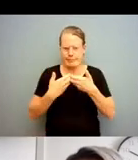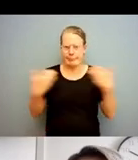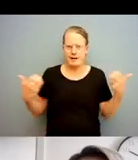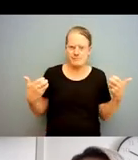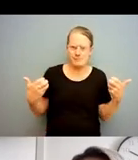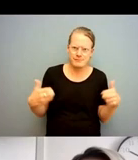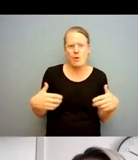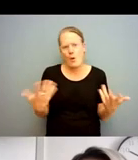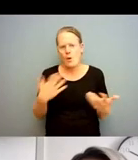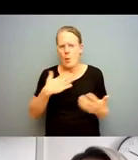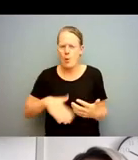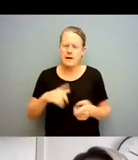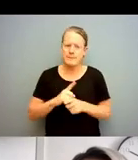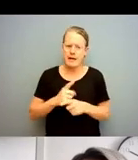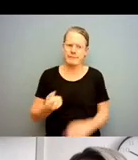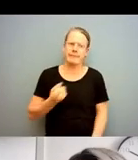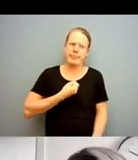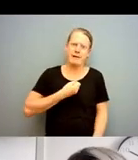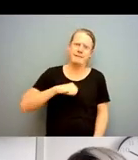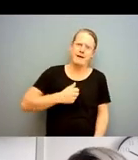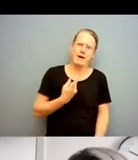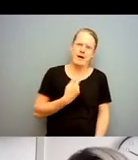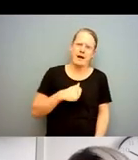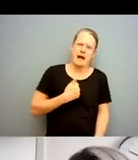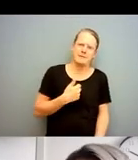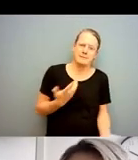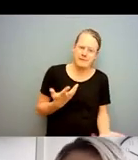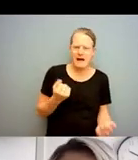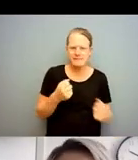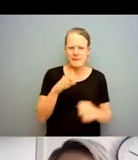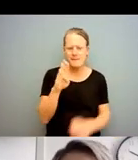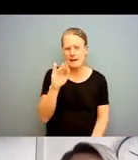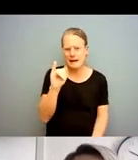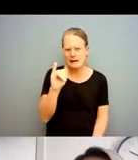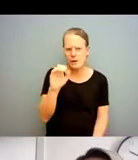more likely to be expelled from the school. Example,